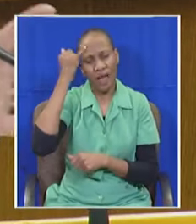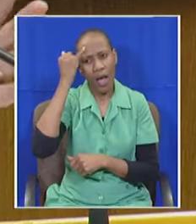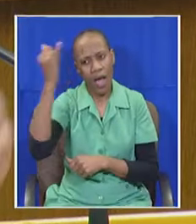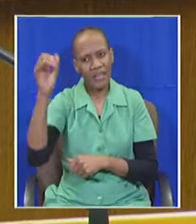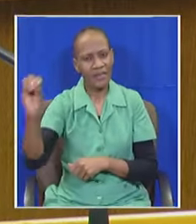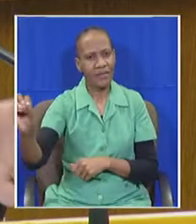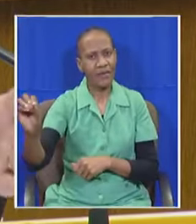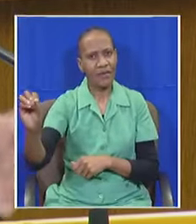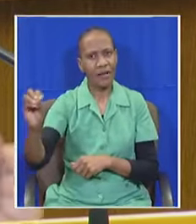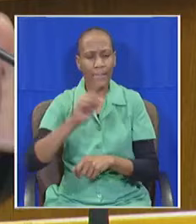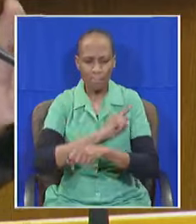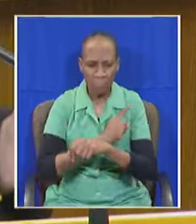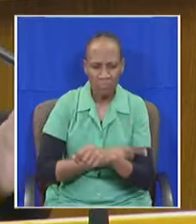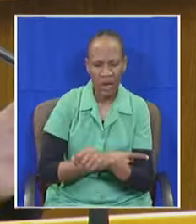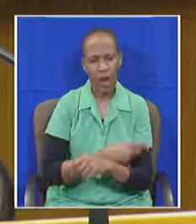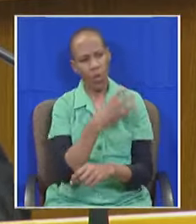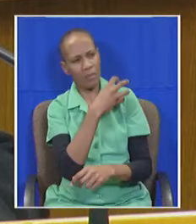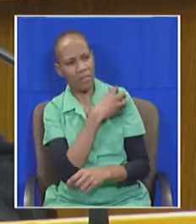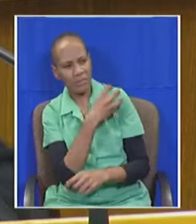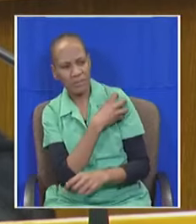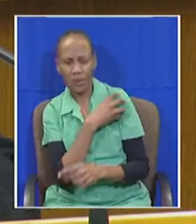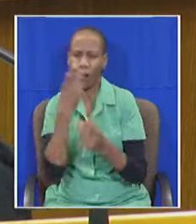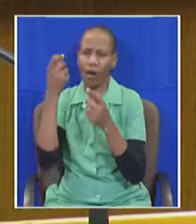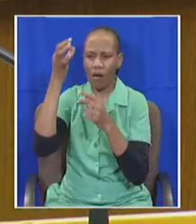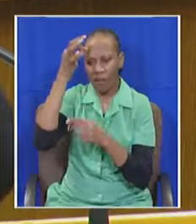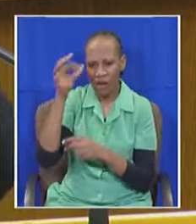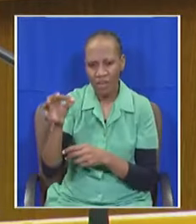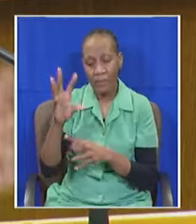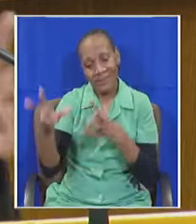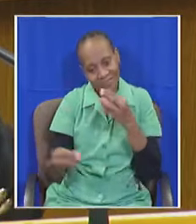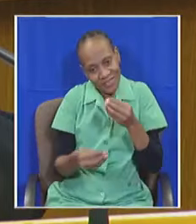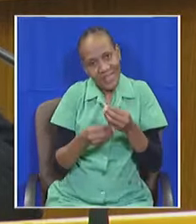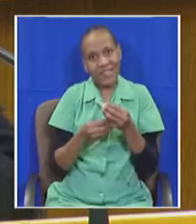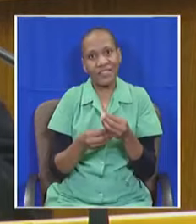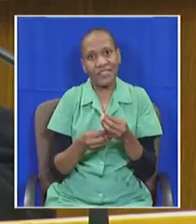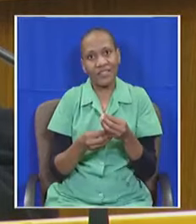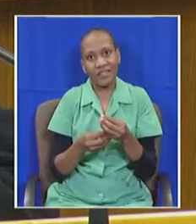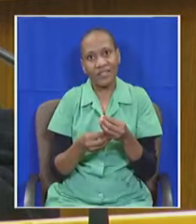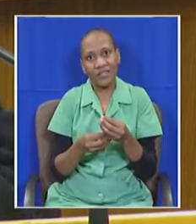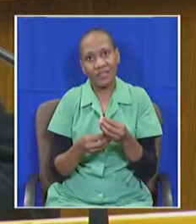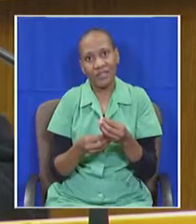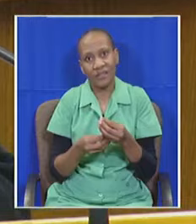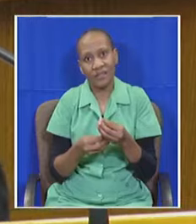a mandate and minister for the governance and another set. And if Japan had followed this